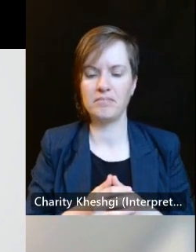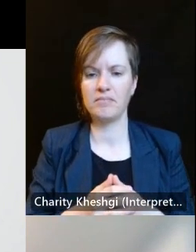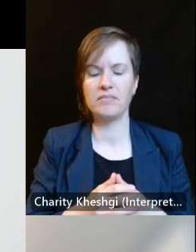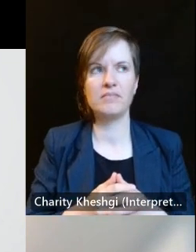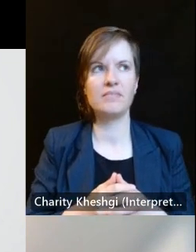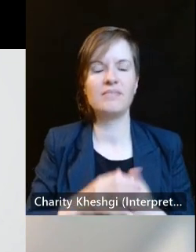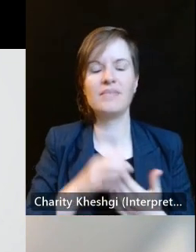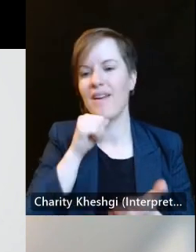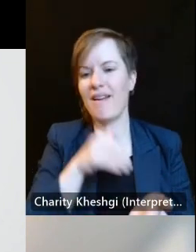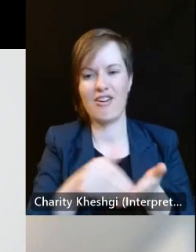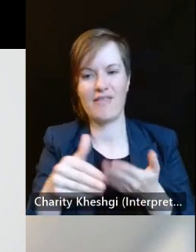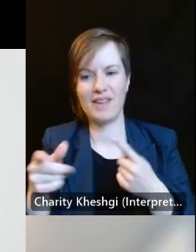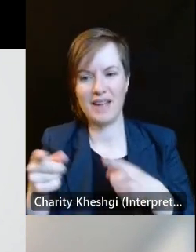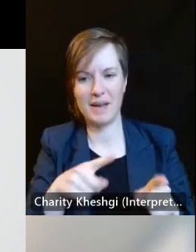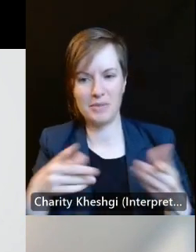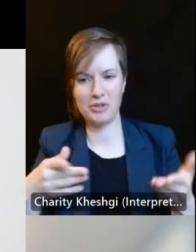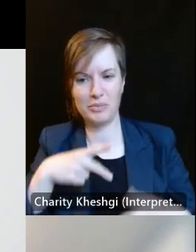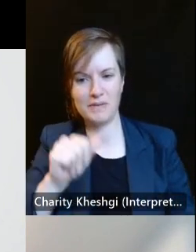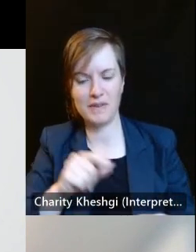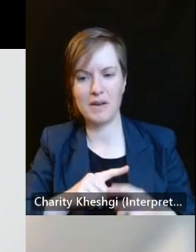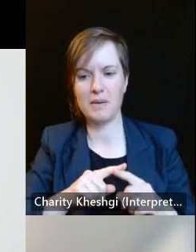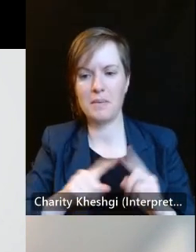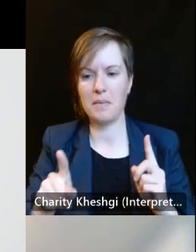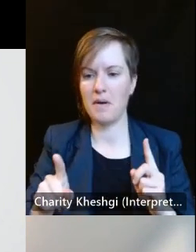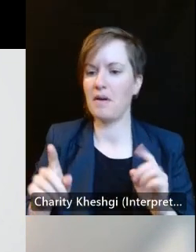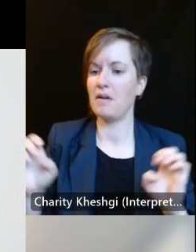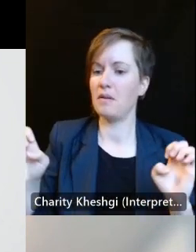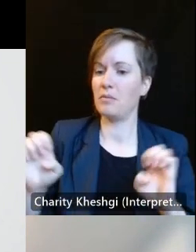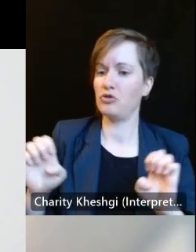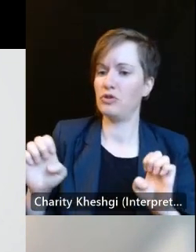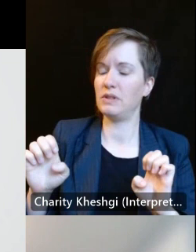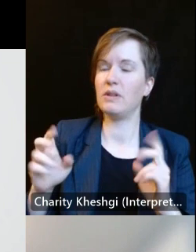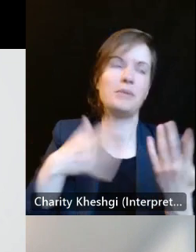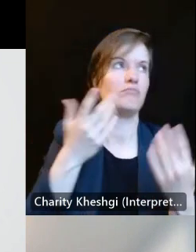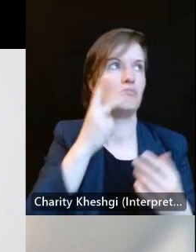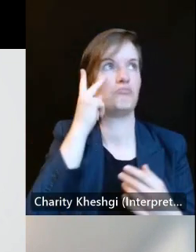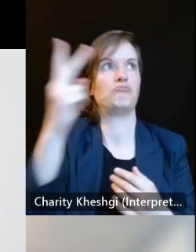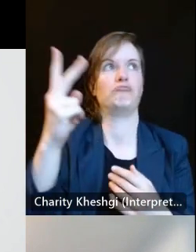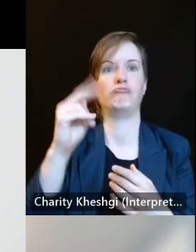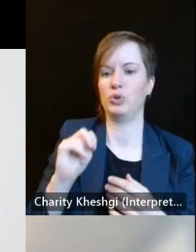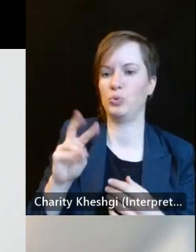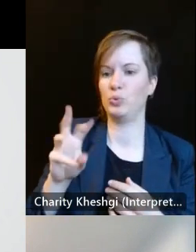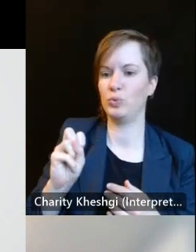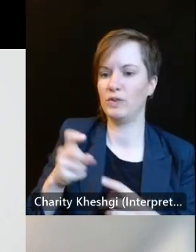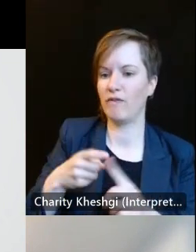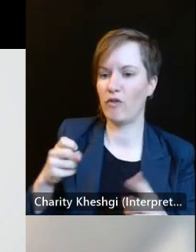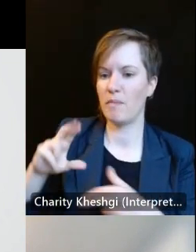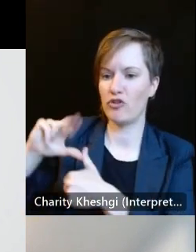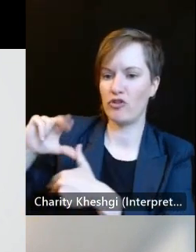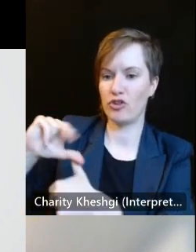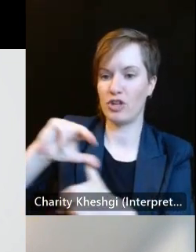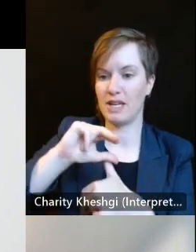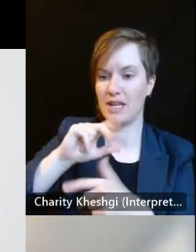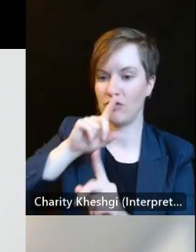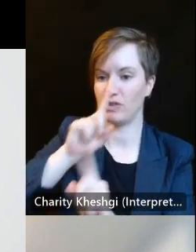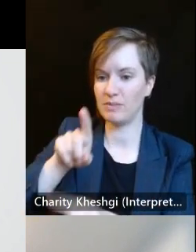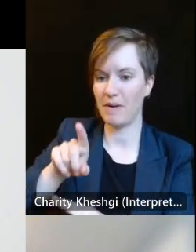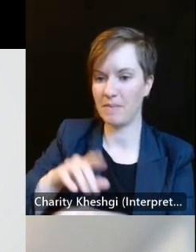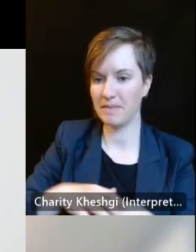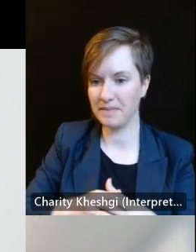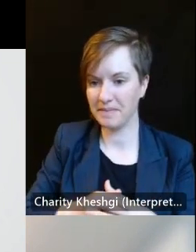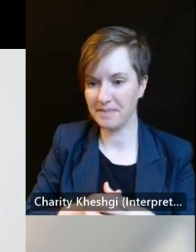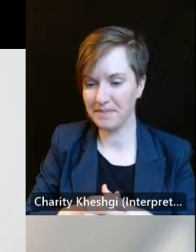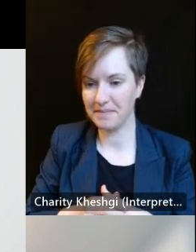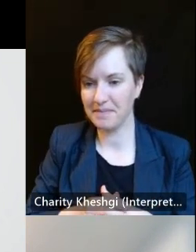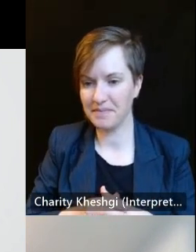deal with in Pennsylvania, but people see the news from hurricane response,